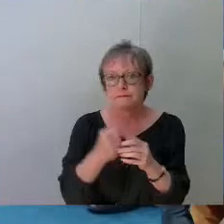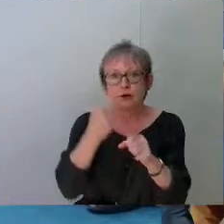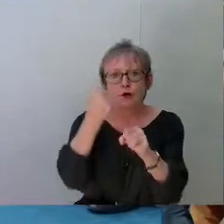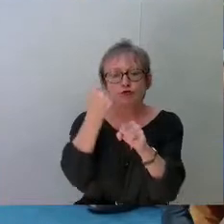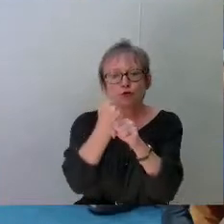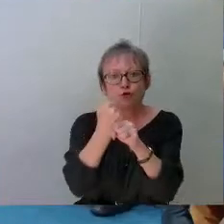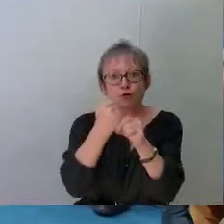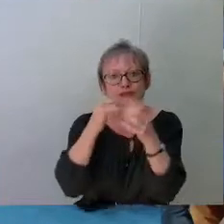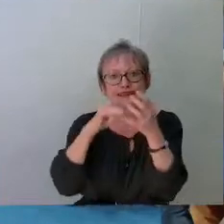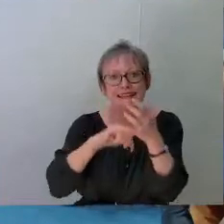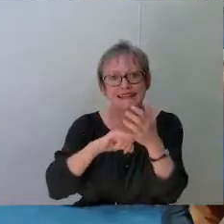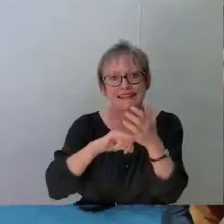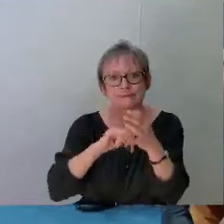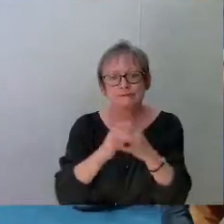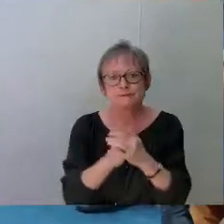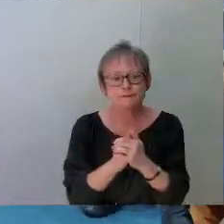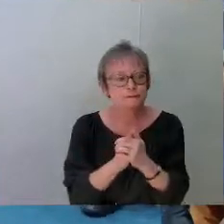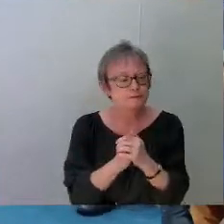Georgios Sergidis.